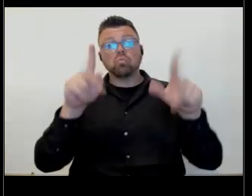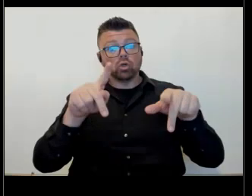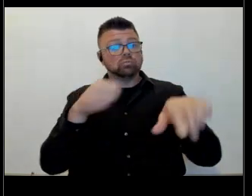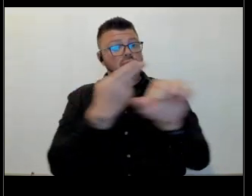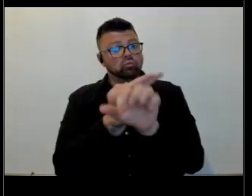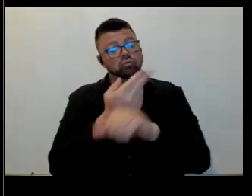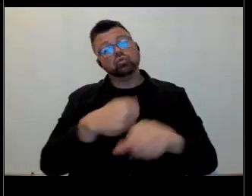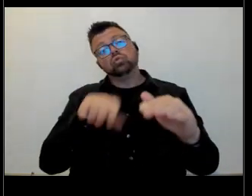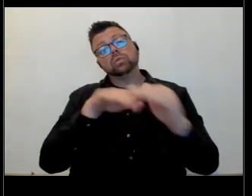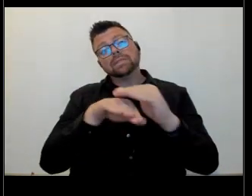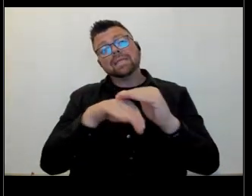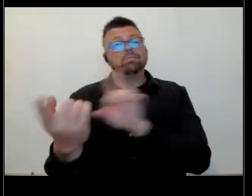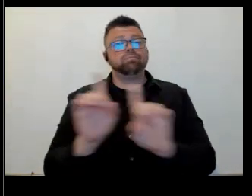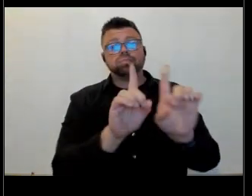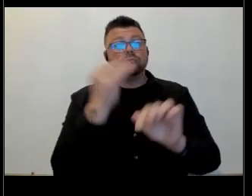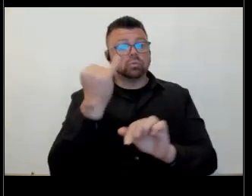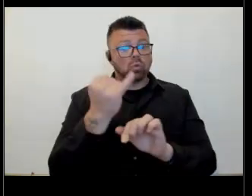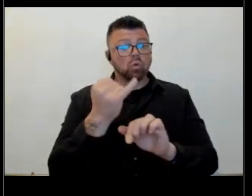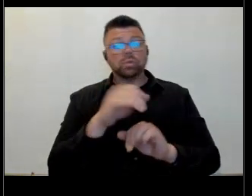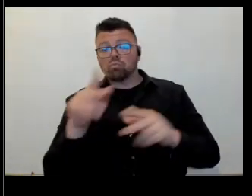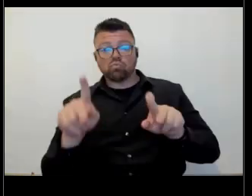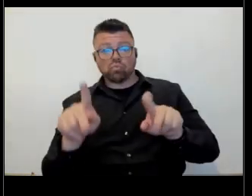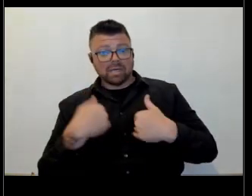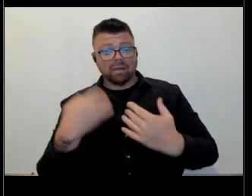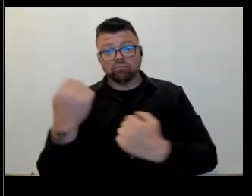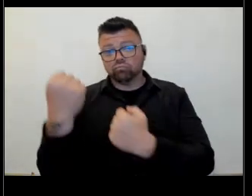with a disability.